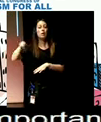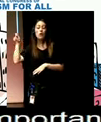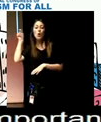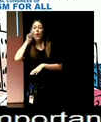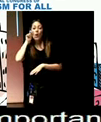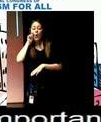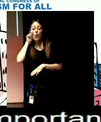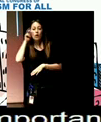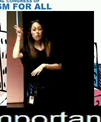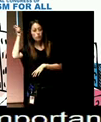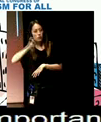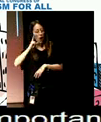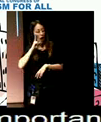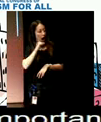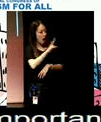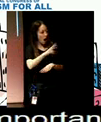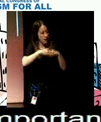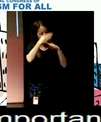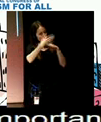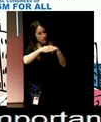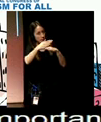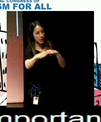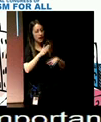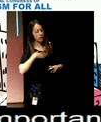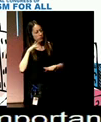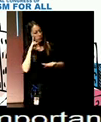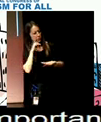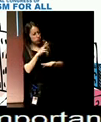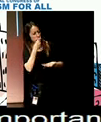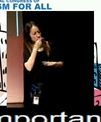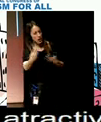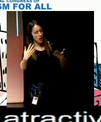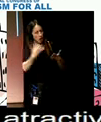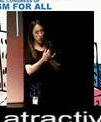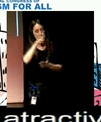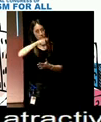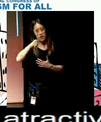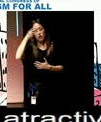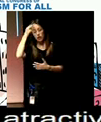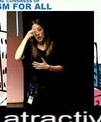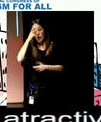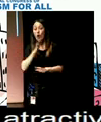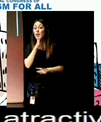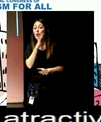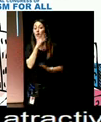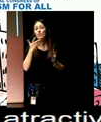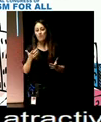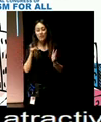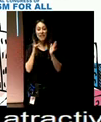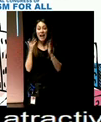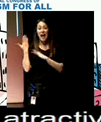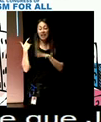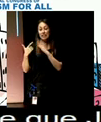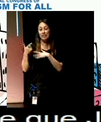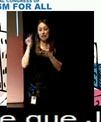is said that Jesus walked on the water of the Sea of Galilee. And just some